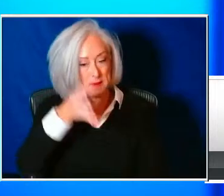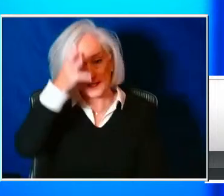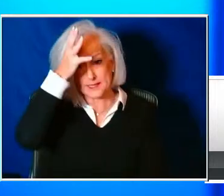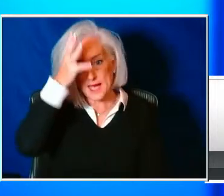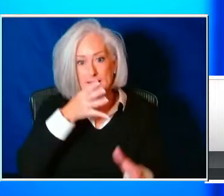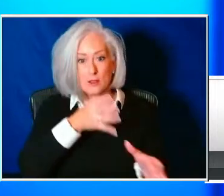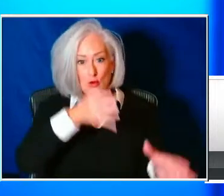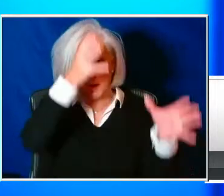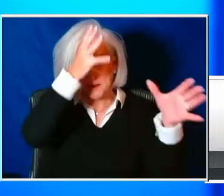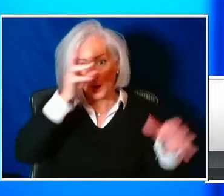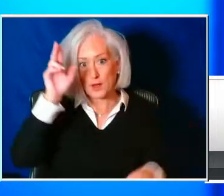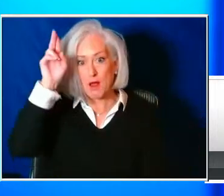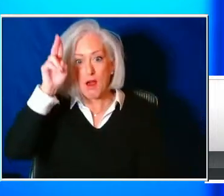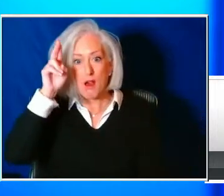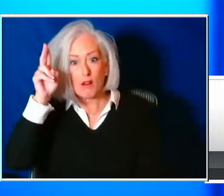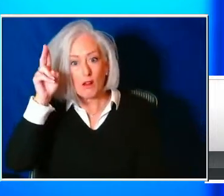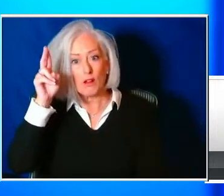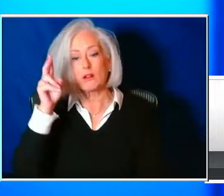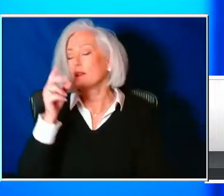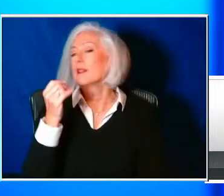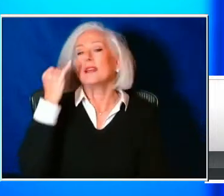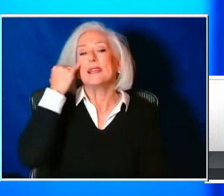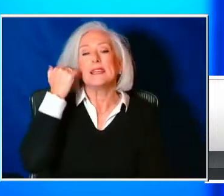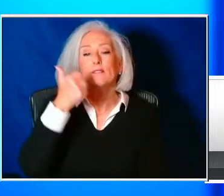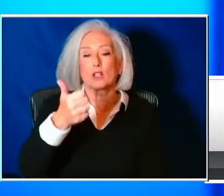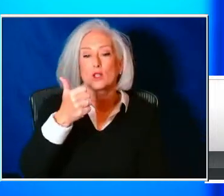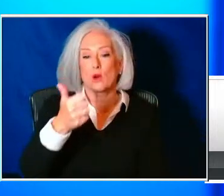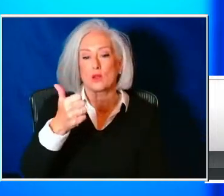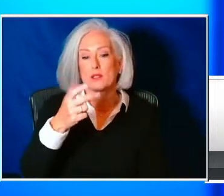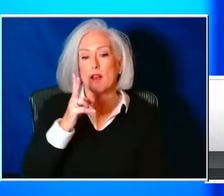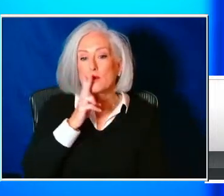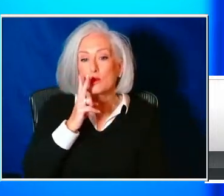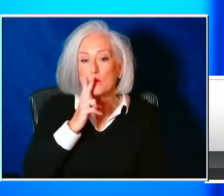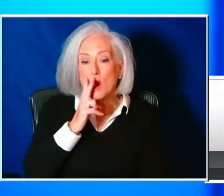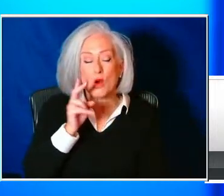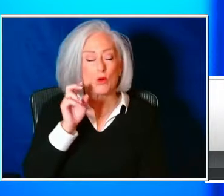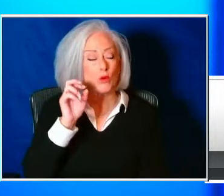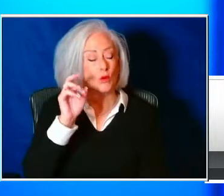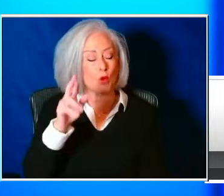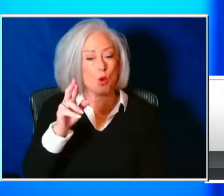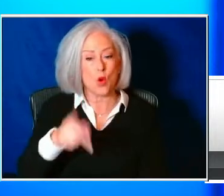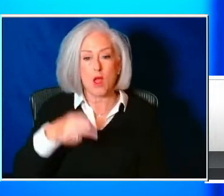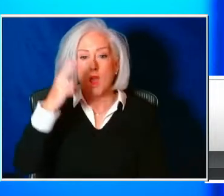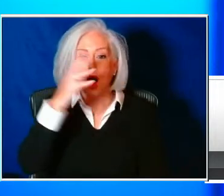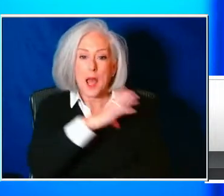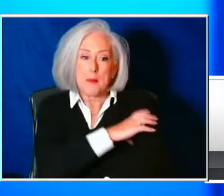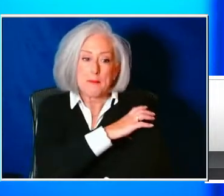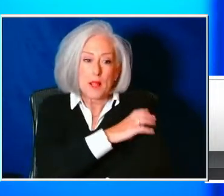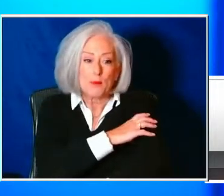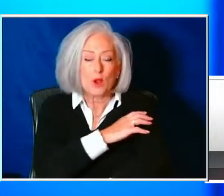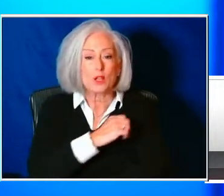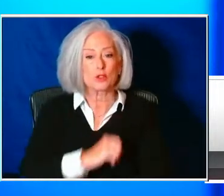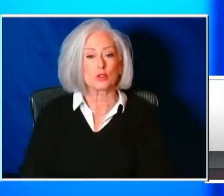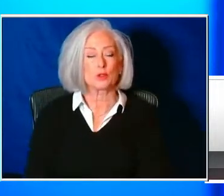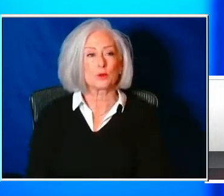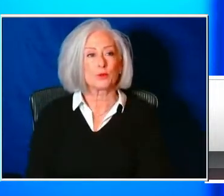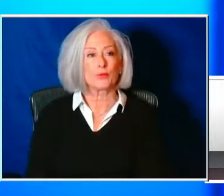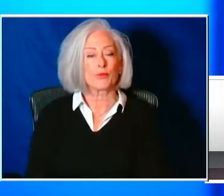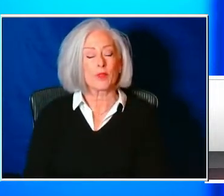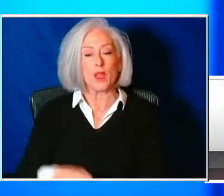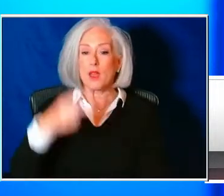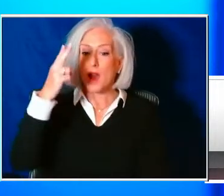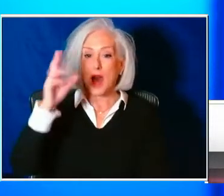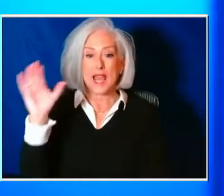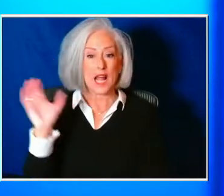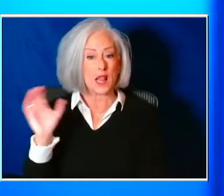uncle. If you've ever smoked, if you have any high blood pressure or high cholesterol, you would be a